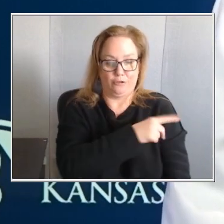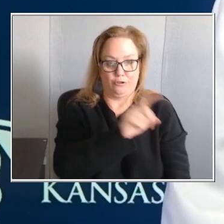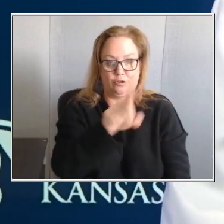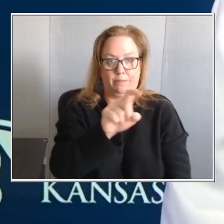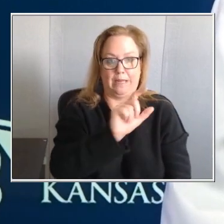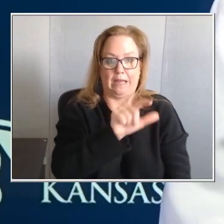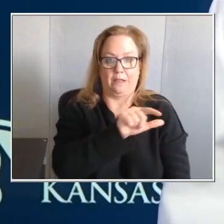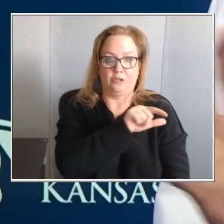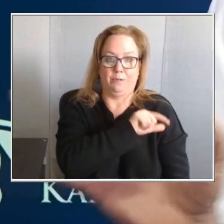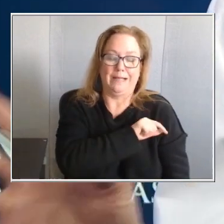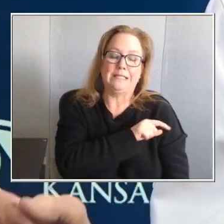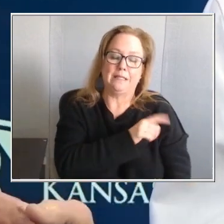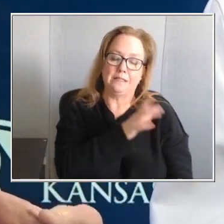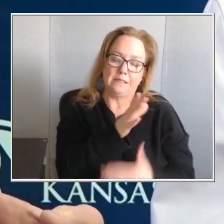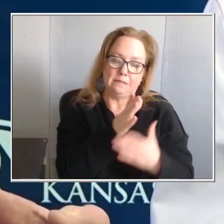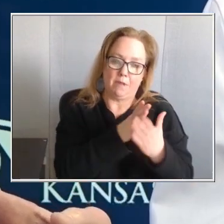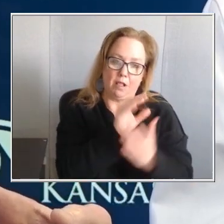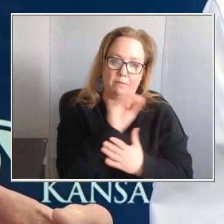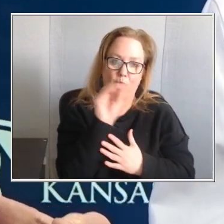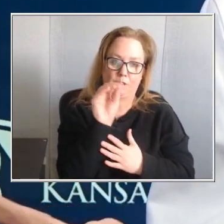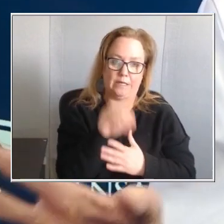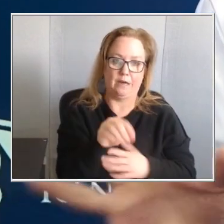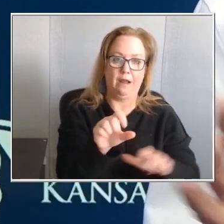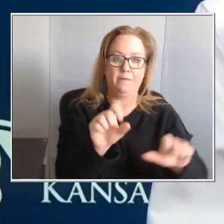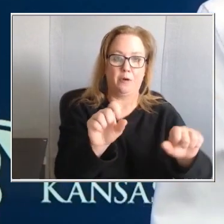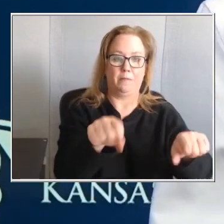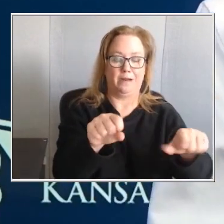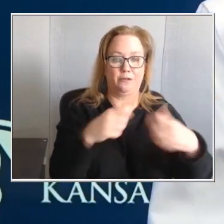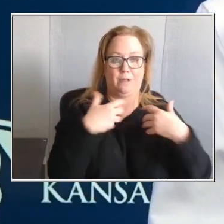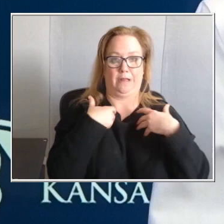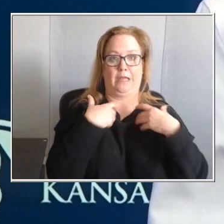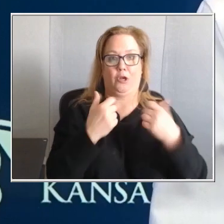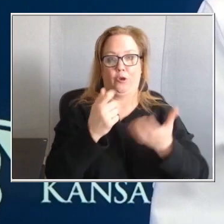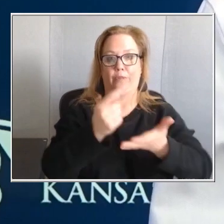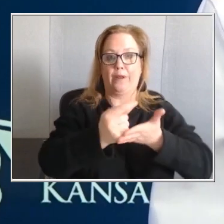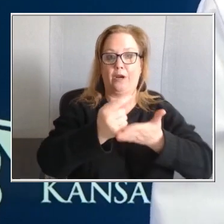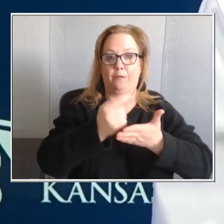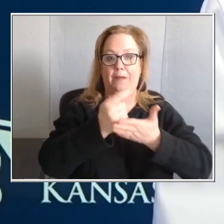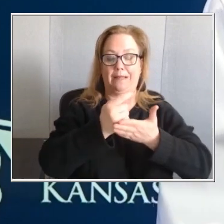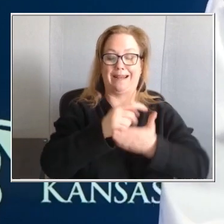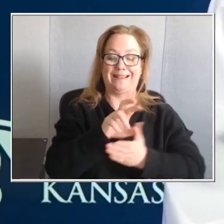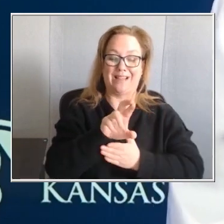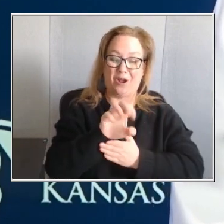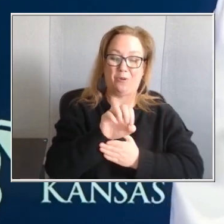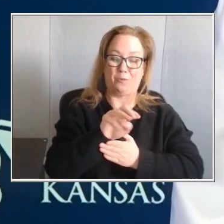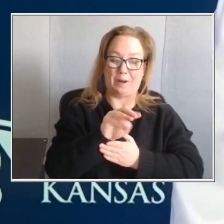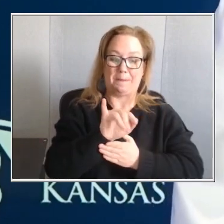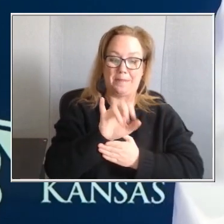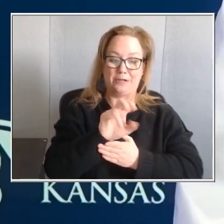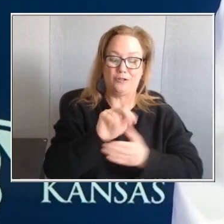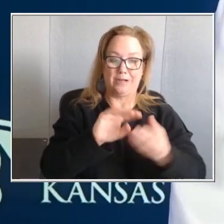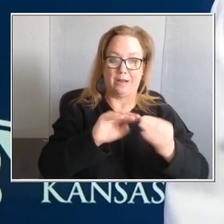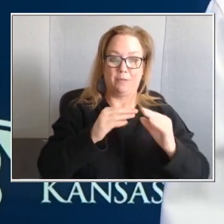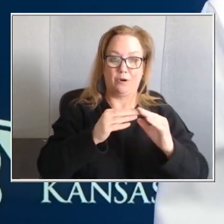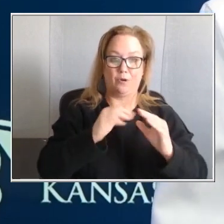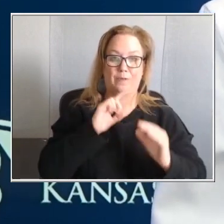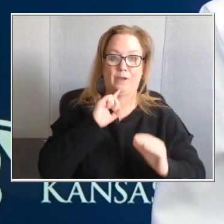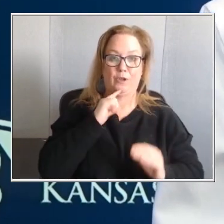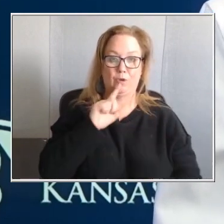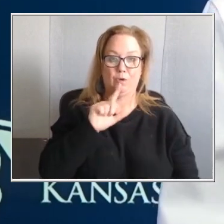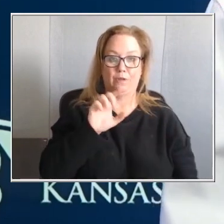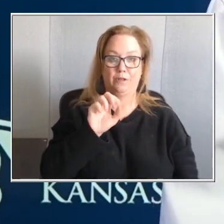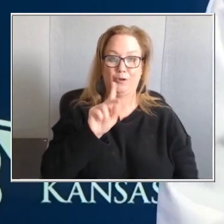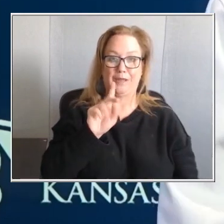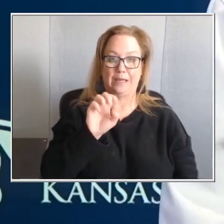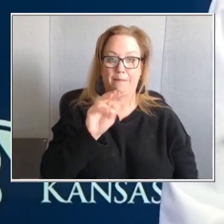small fraction for a potentially curative therapy that has a remission rate in patients with acute leukemia of